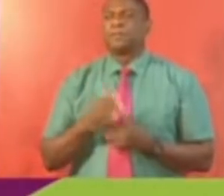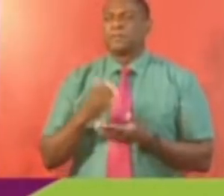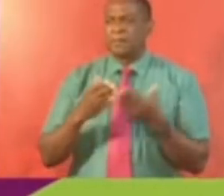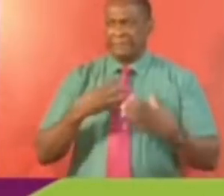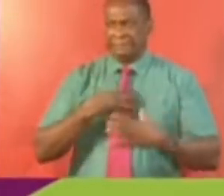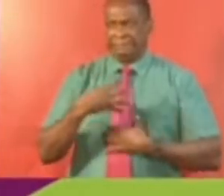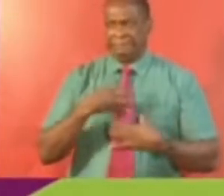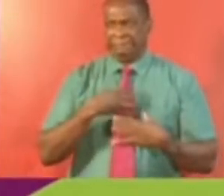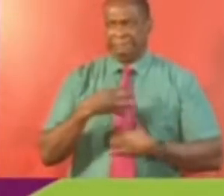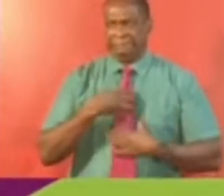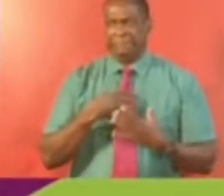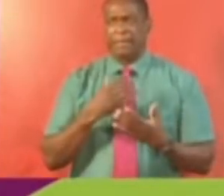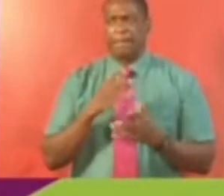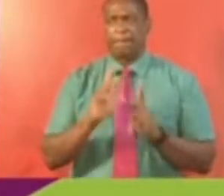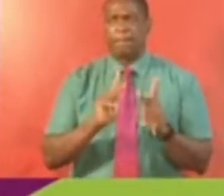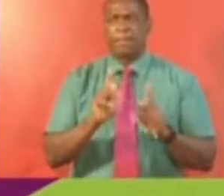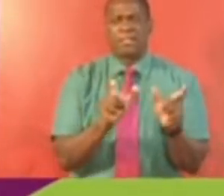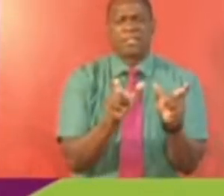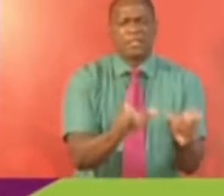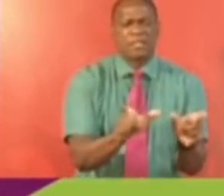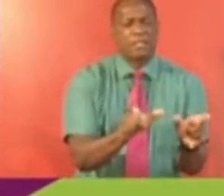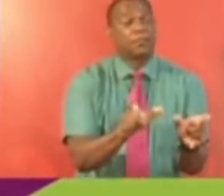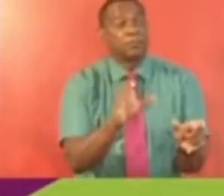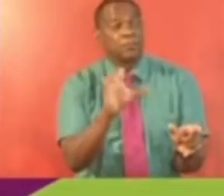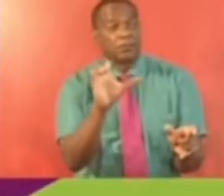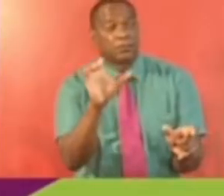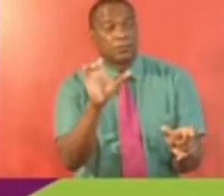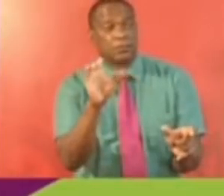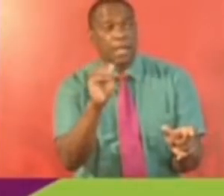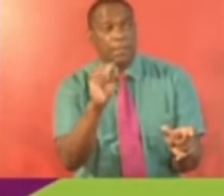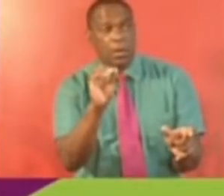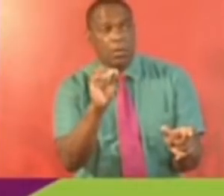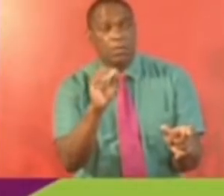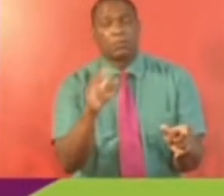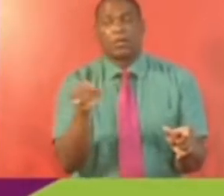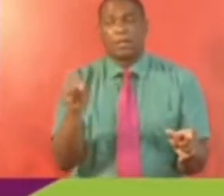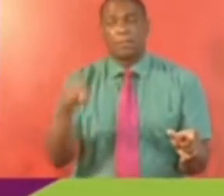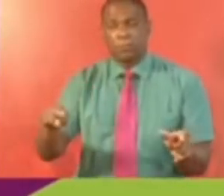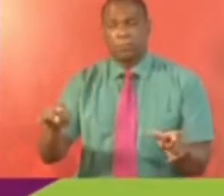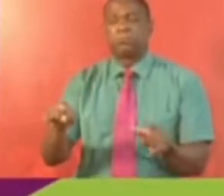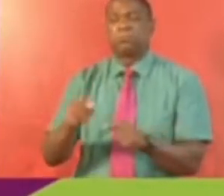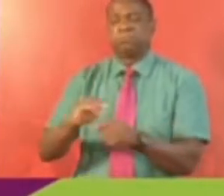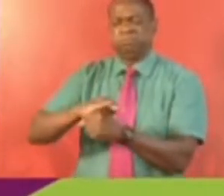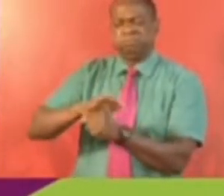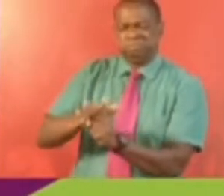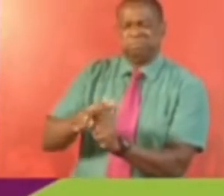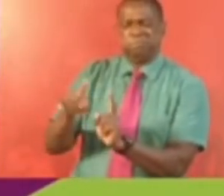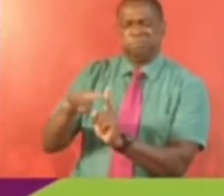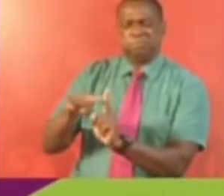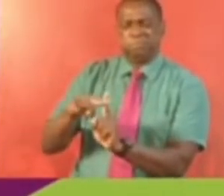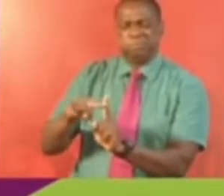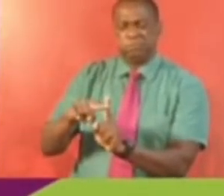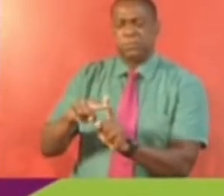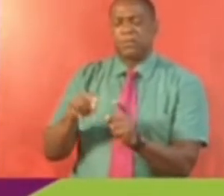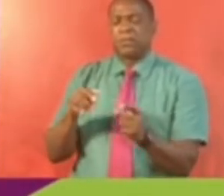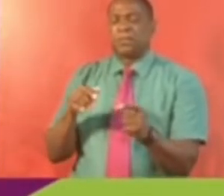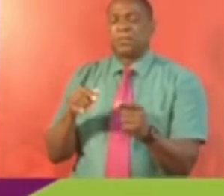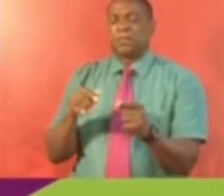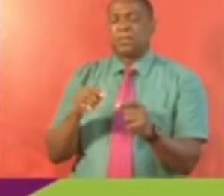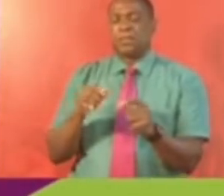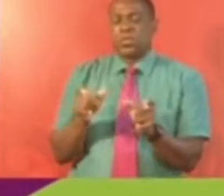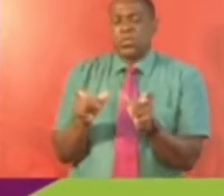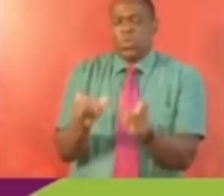persons in quarantine, CMO, who tested positive and are coming to the end of their quarantine period, but have not